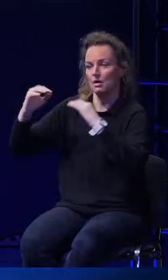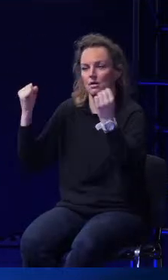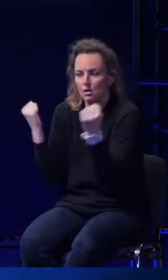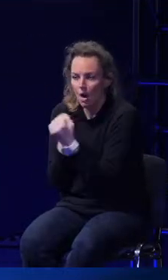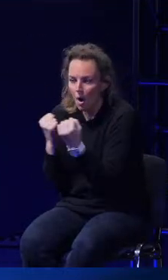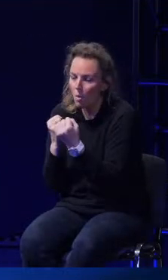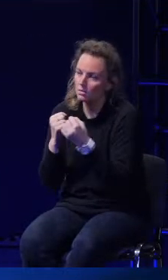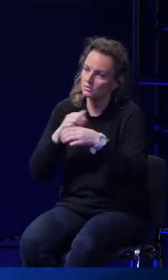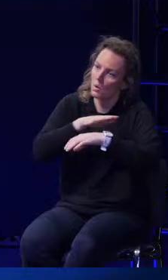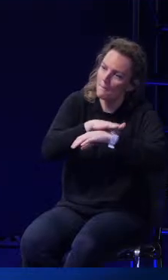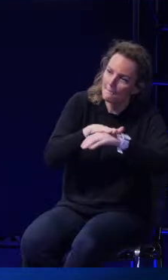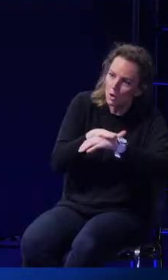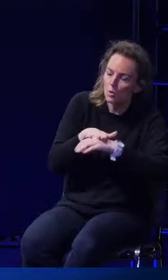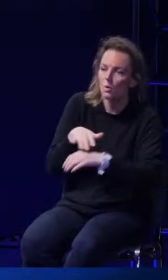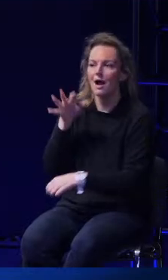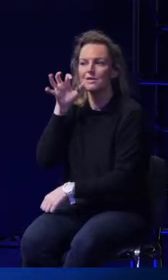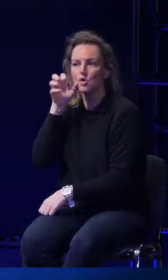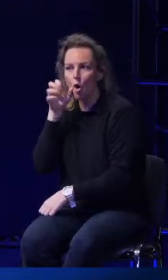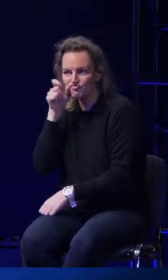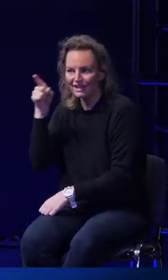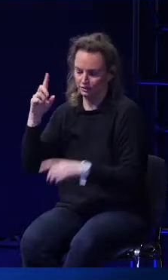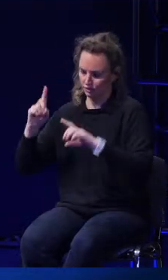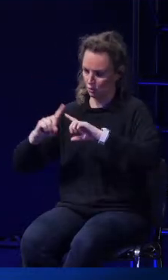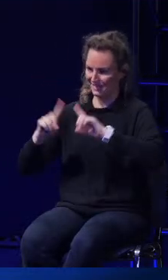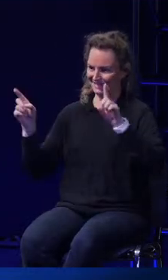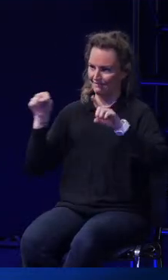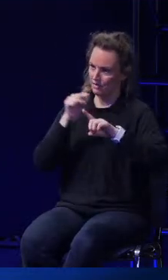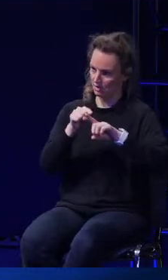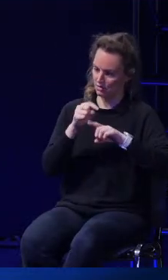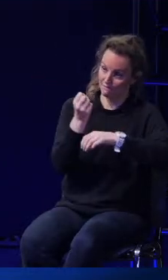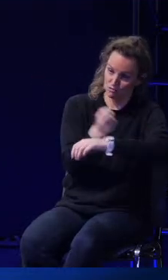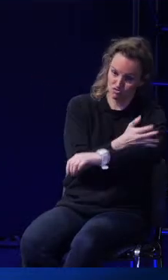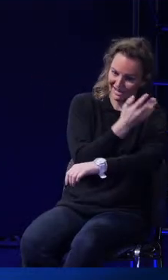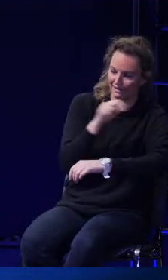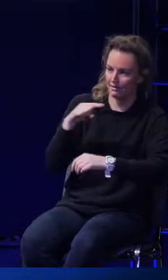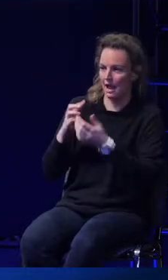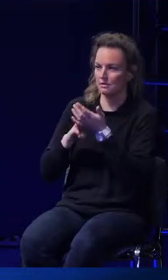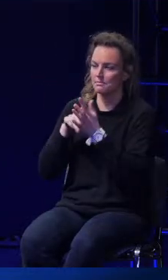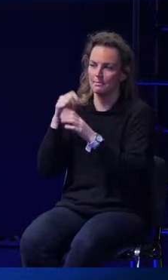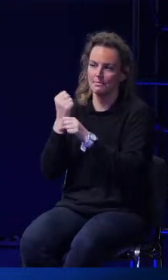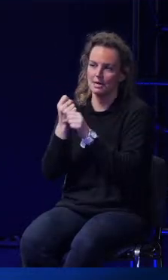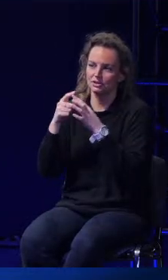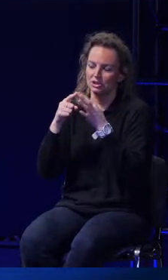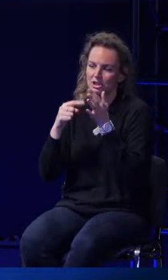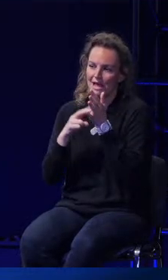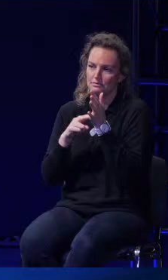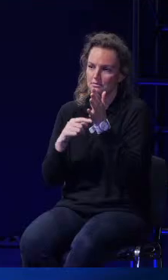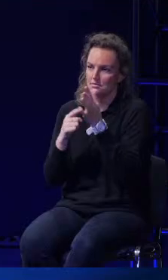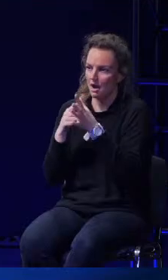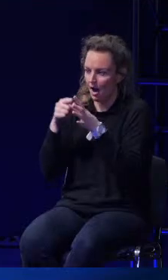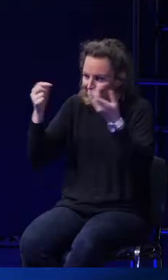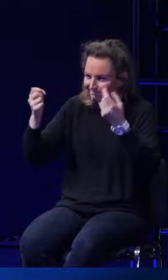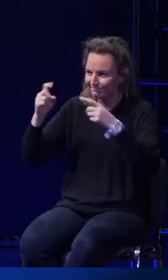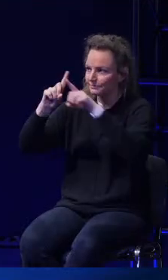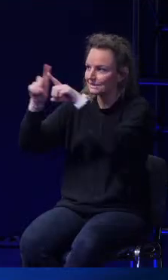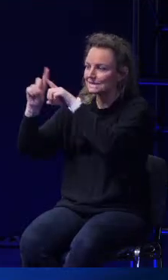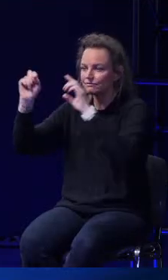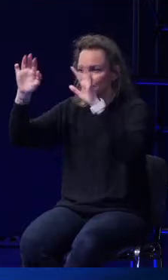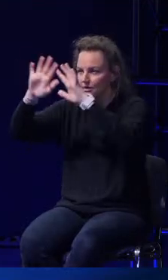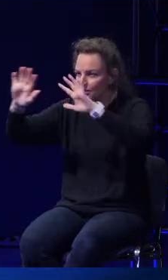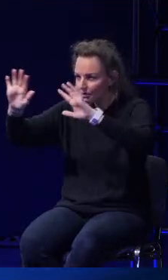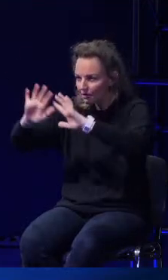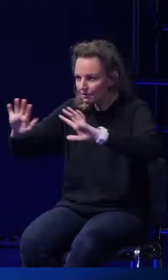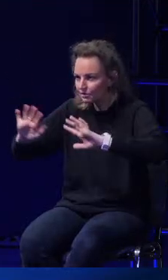dimension of green and magenta. And as you see on the screen here, these are the common methods that in photography and